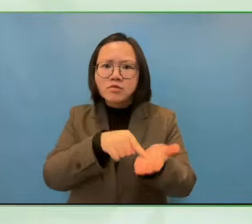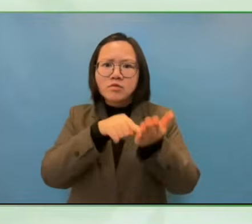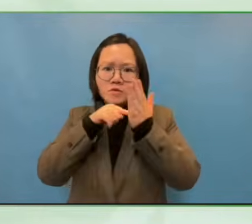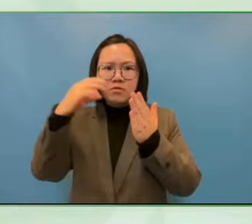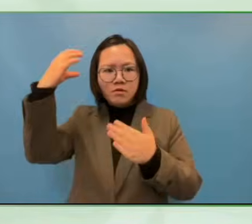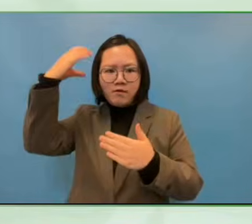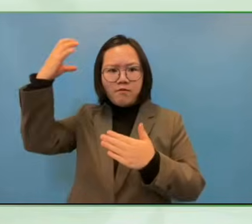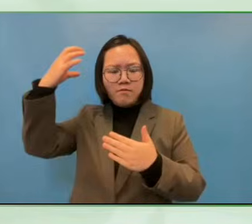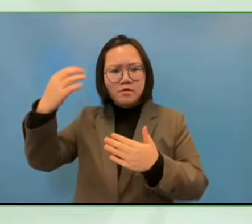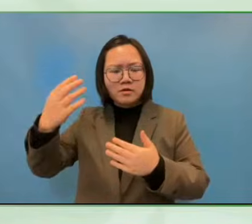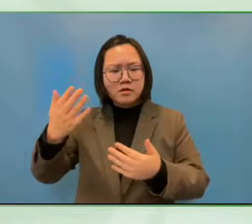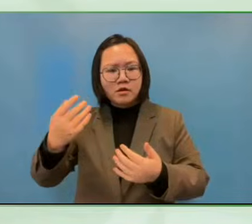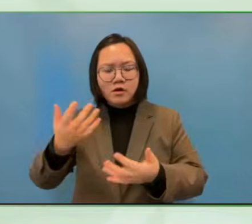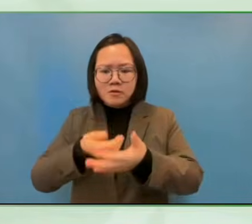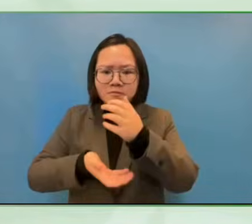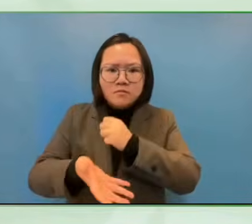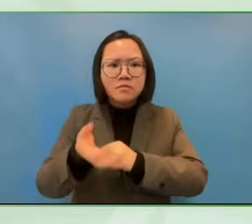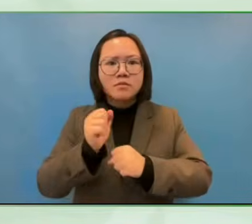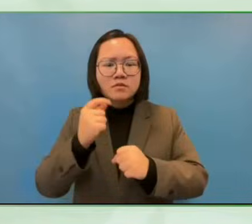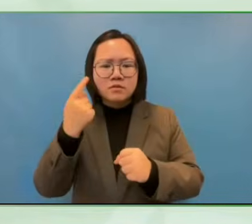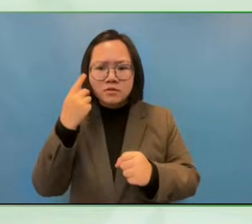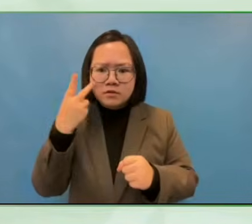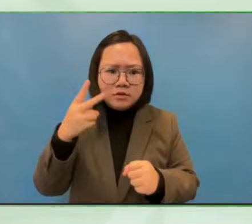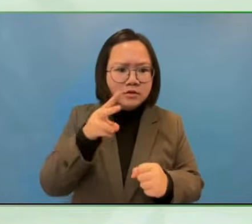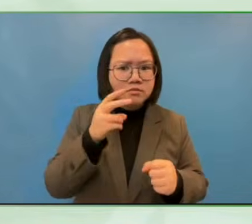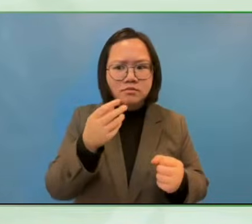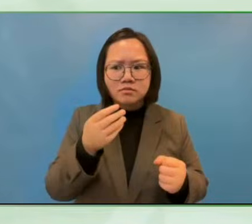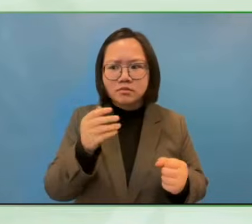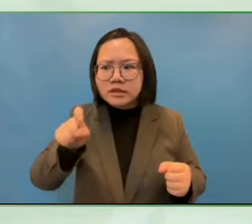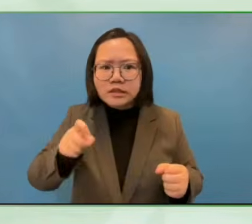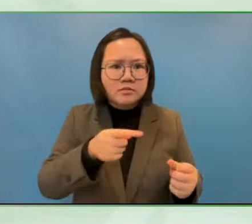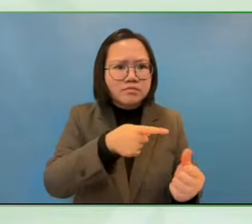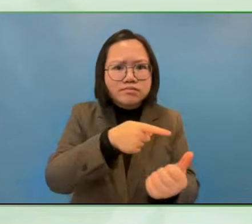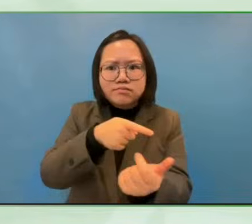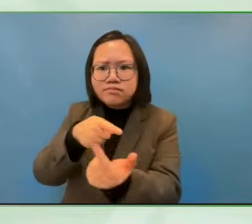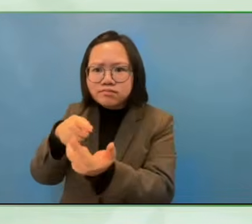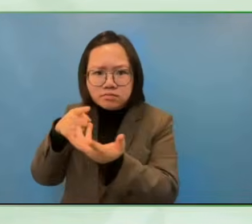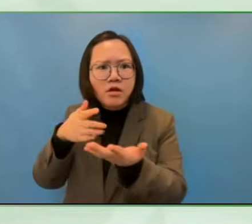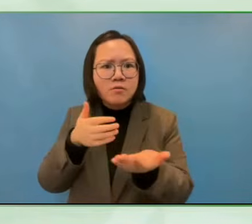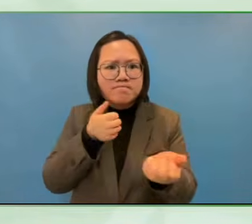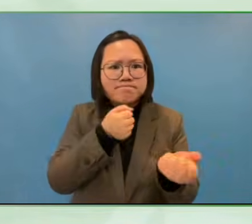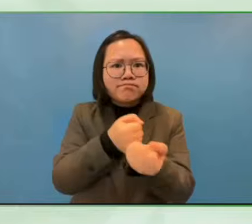social justice, as far as international legal obligations. They